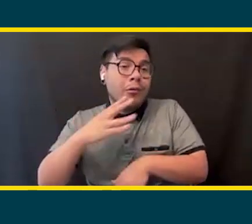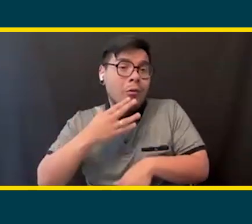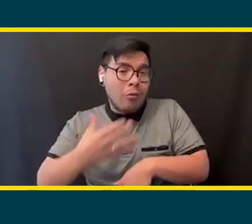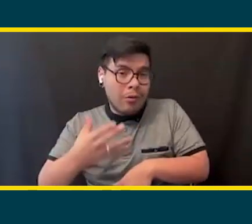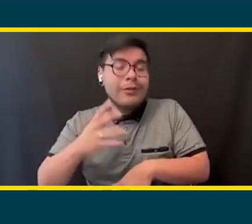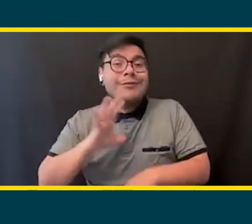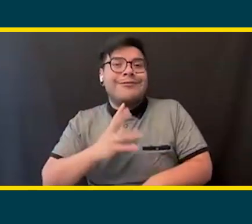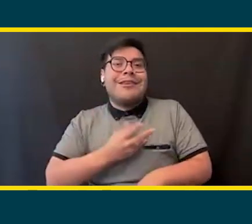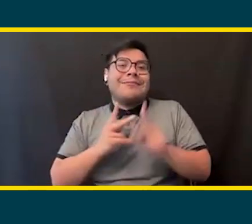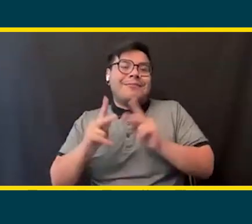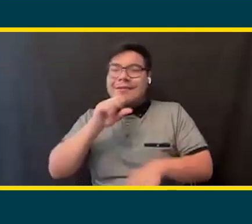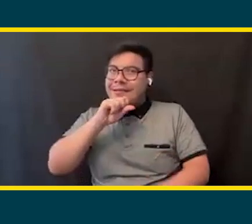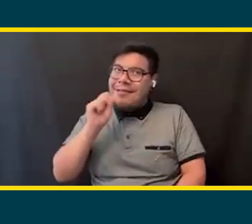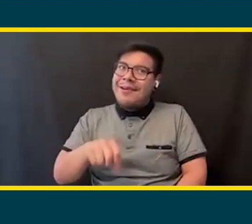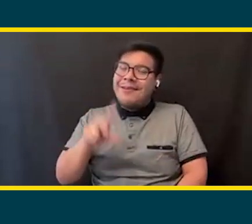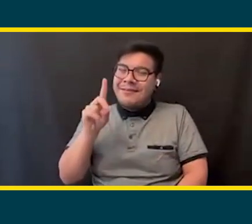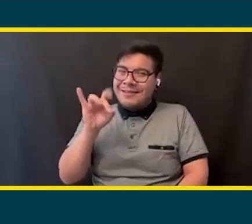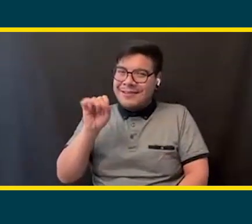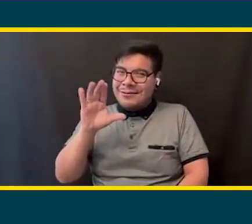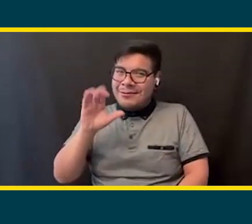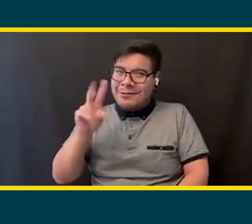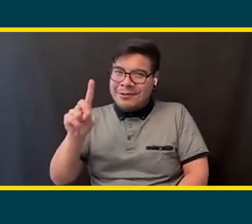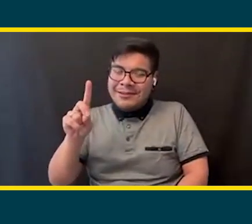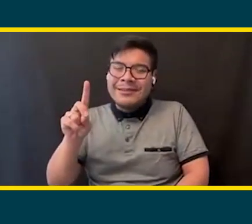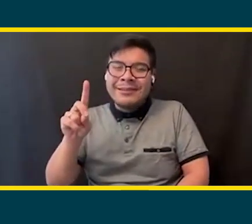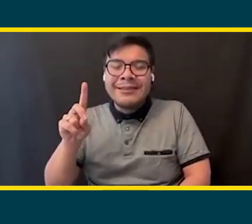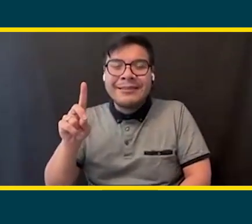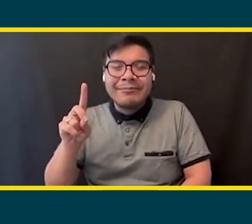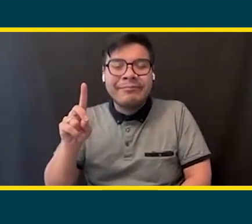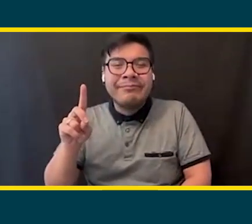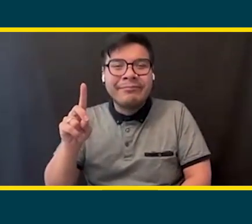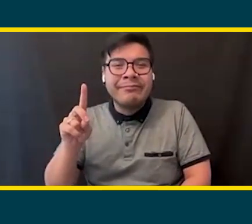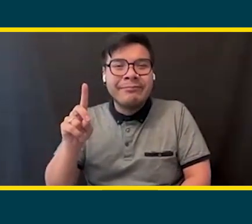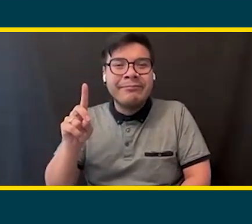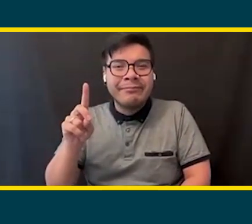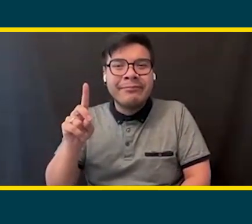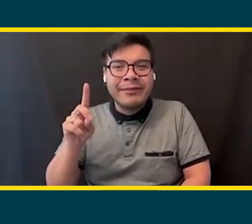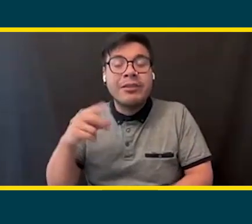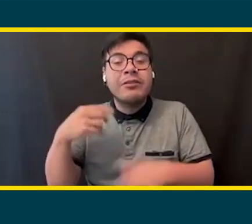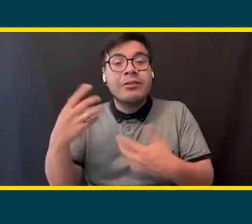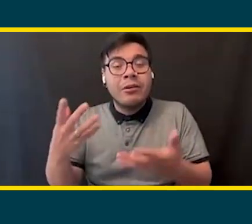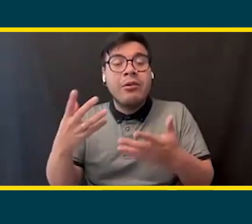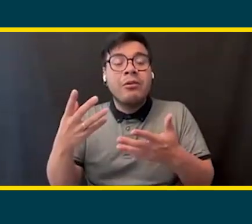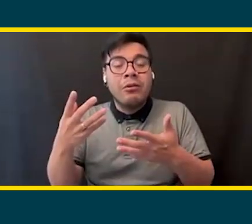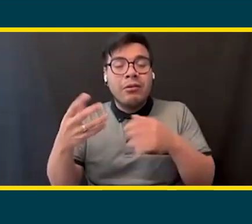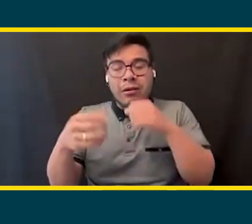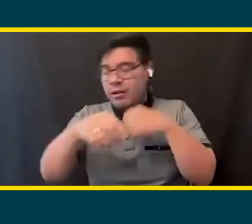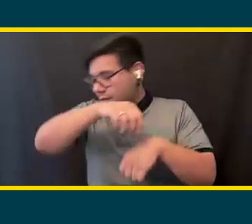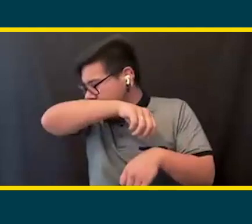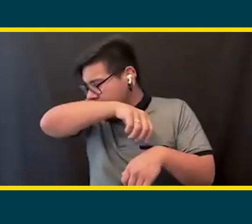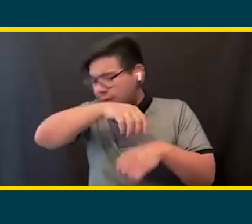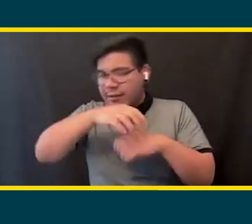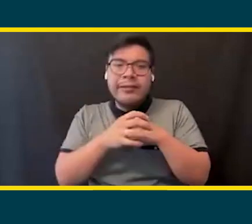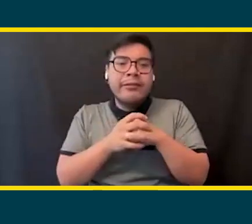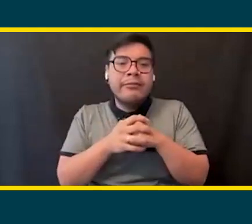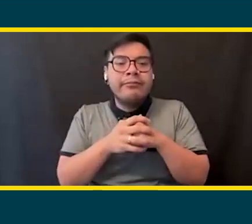people love Discord. It's, and so then moving that into a space where